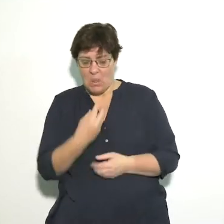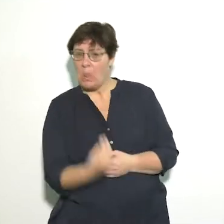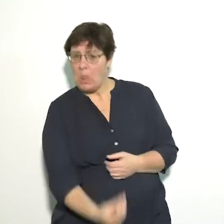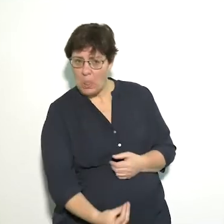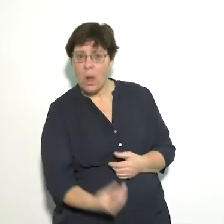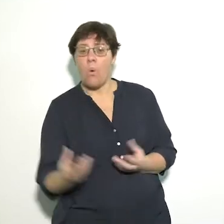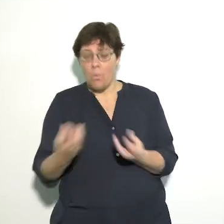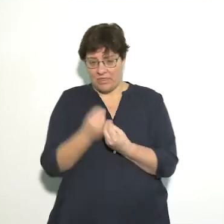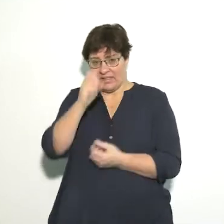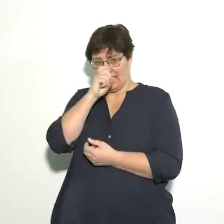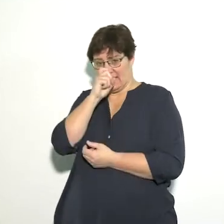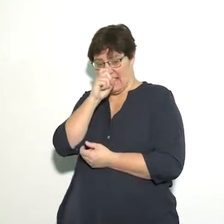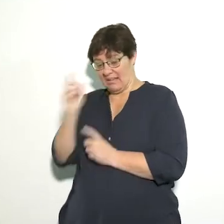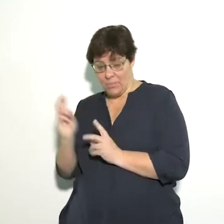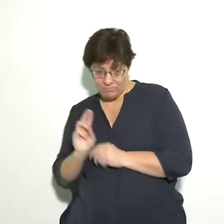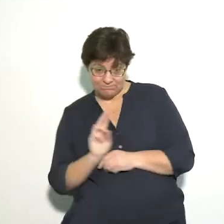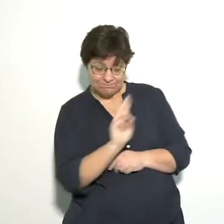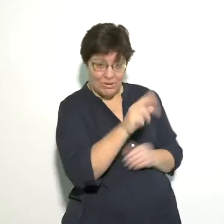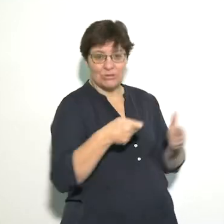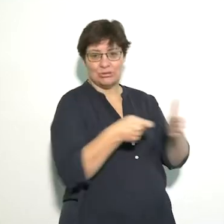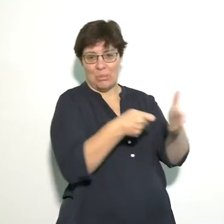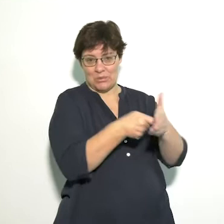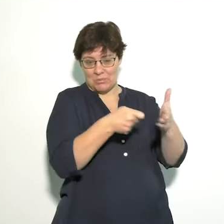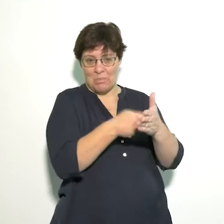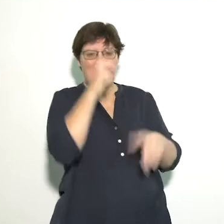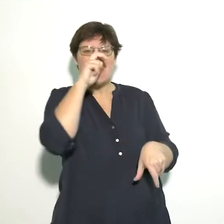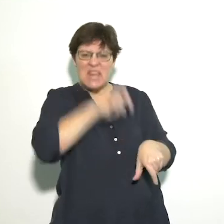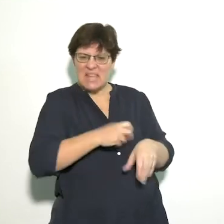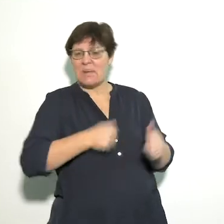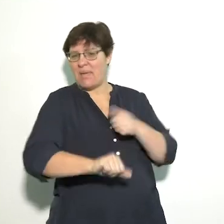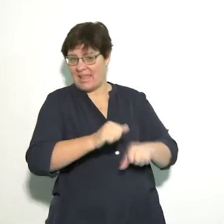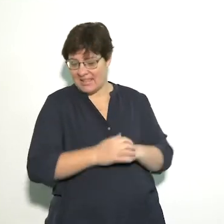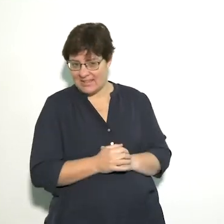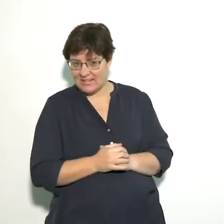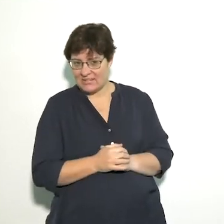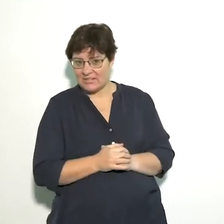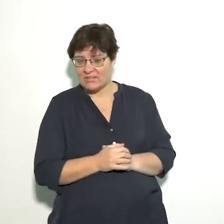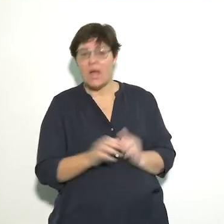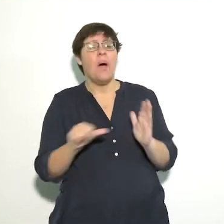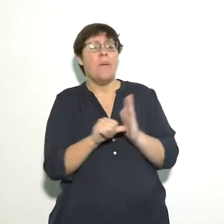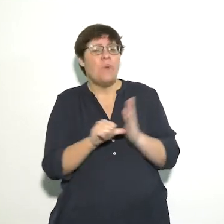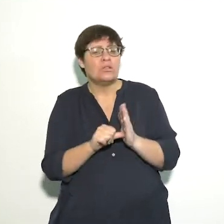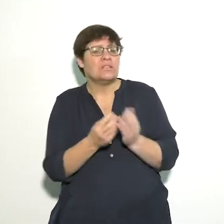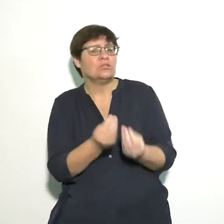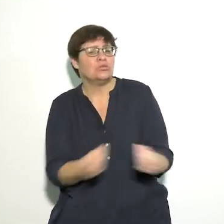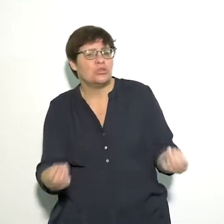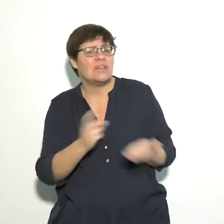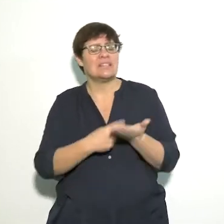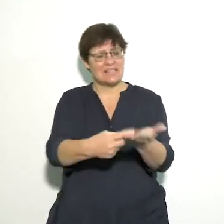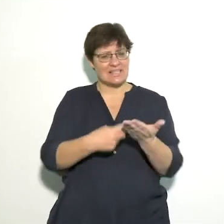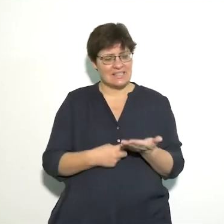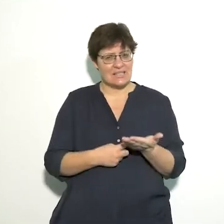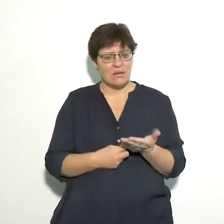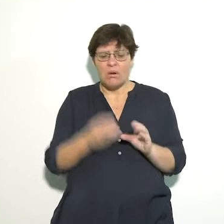Pamela to go shopping for the ingredients. Now it's very important. You can discuss with your group of kids